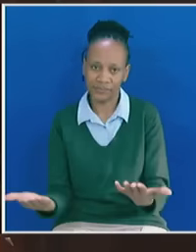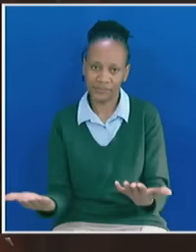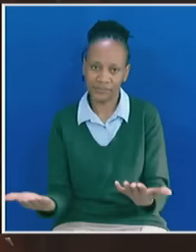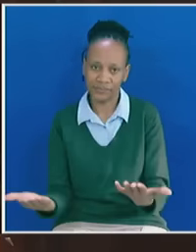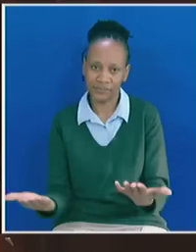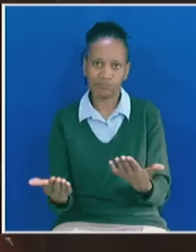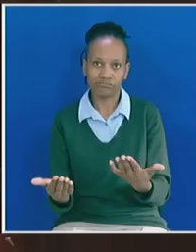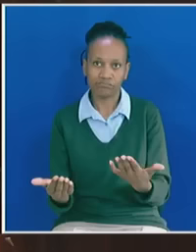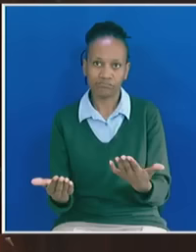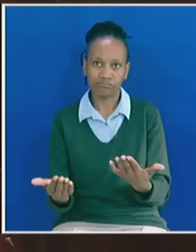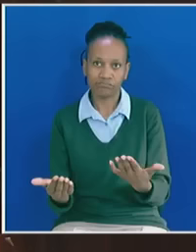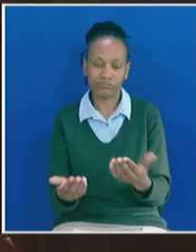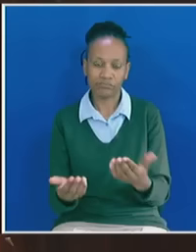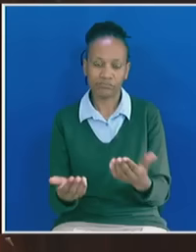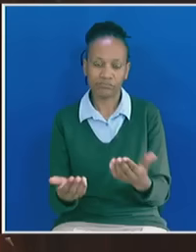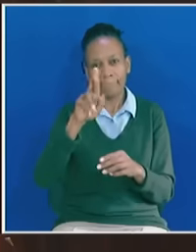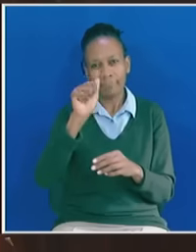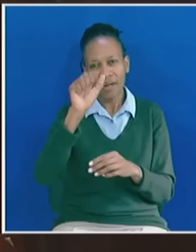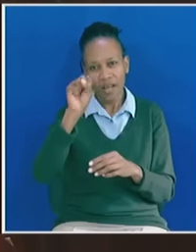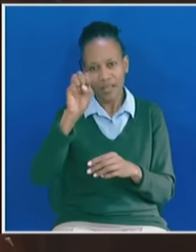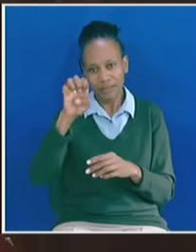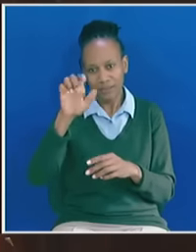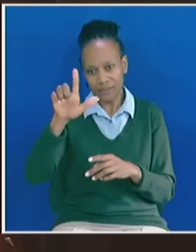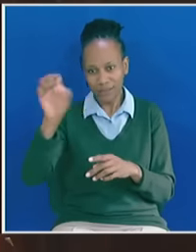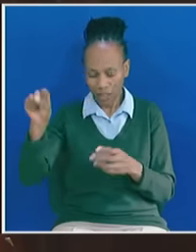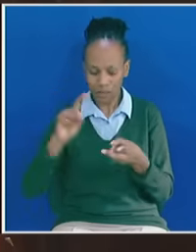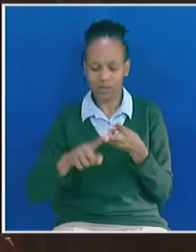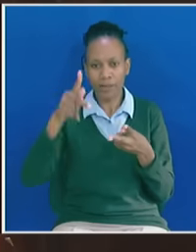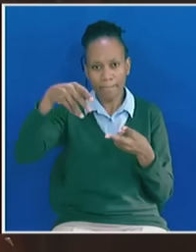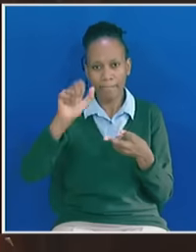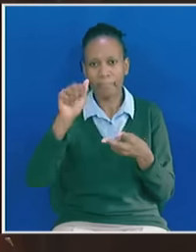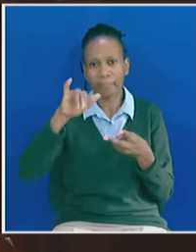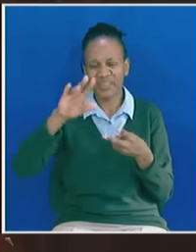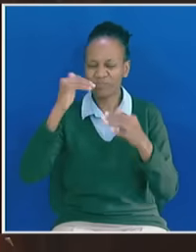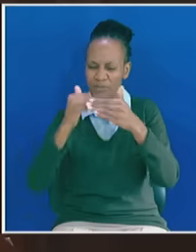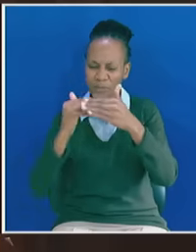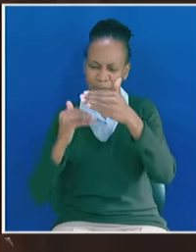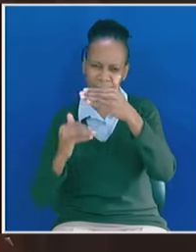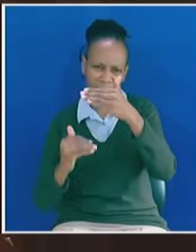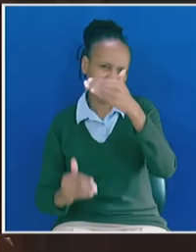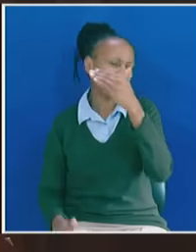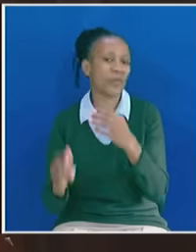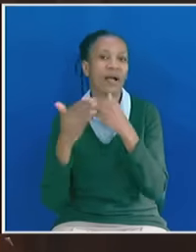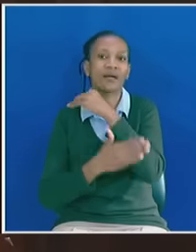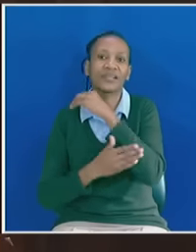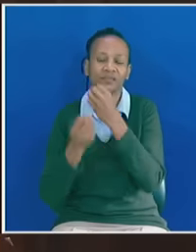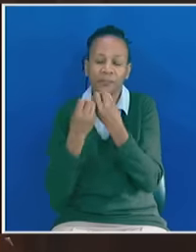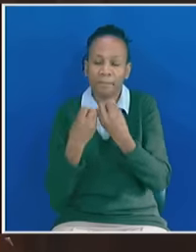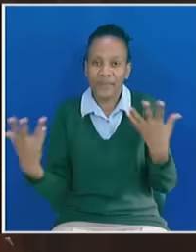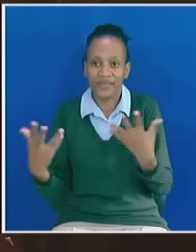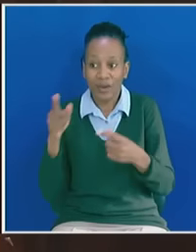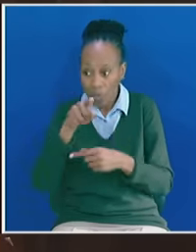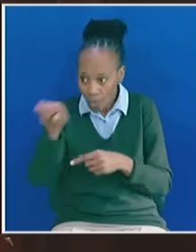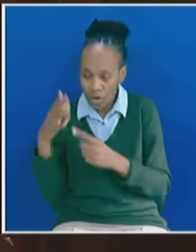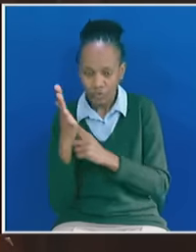The attacks in Brussels, Paris, Jakarta, Mogadishu, Ouagadougou, and Bako are a testimony that